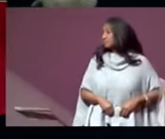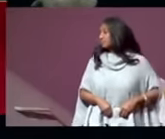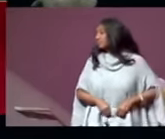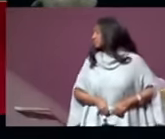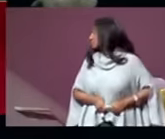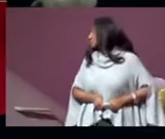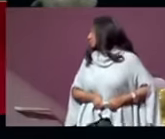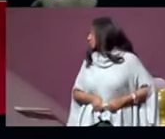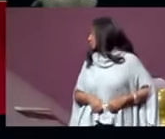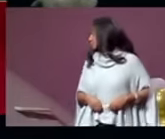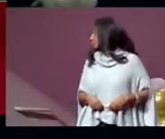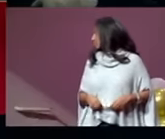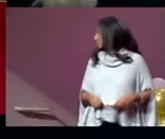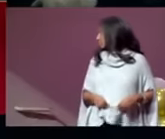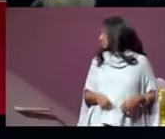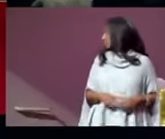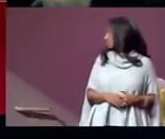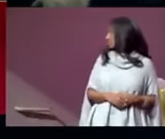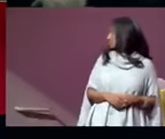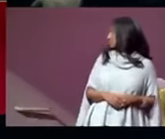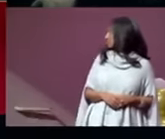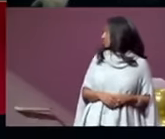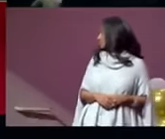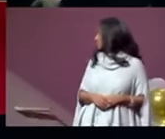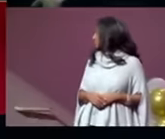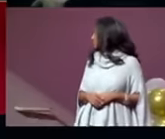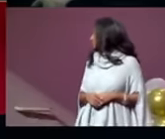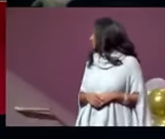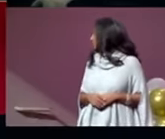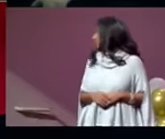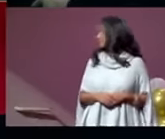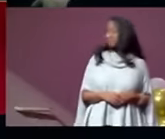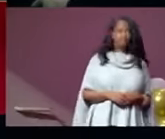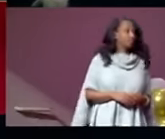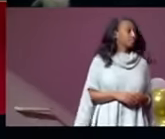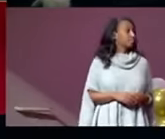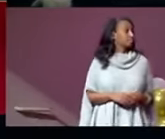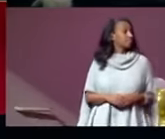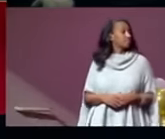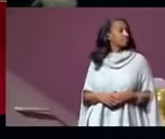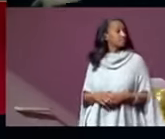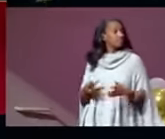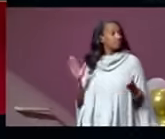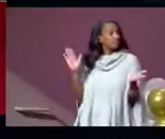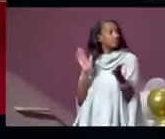Hallelujah. Come on, as you're in your giving, go ahead and put your hands together with us.